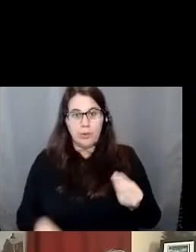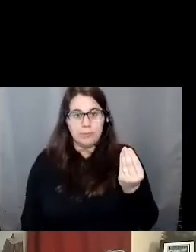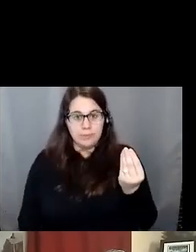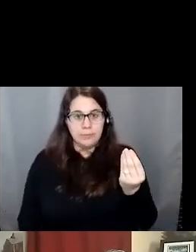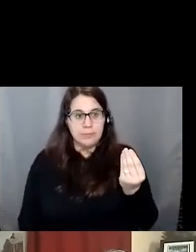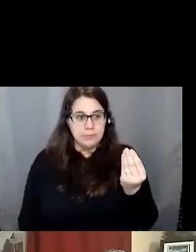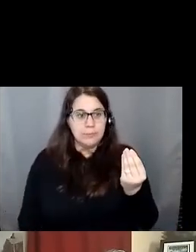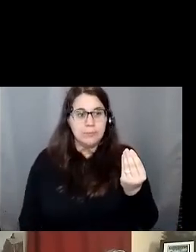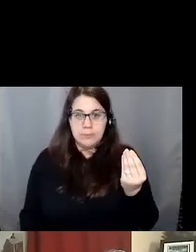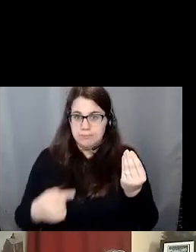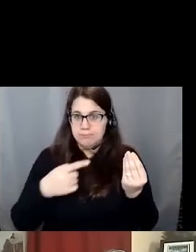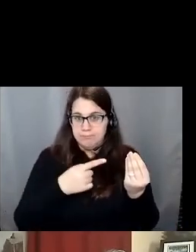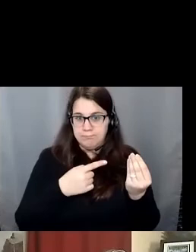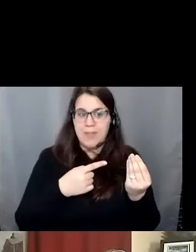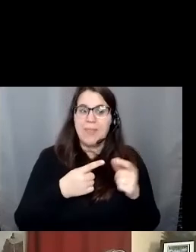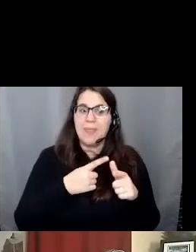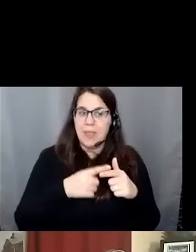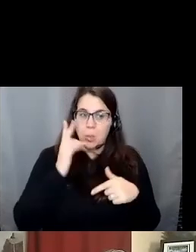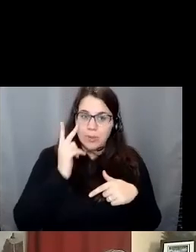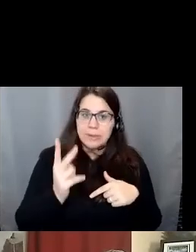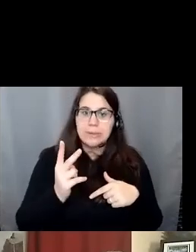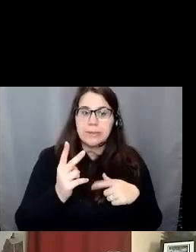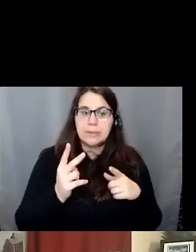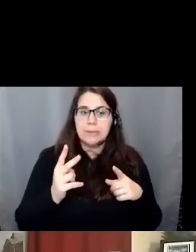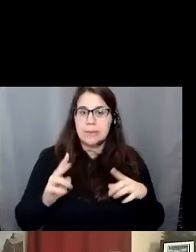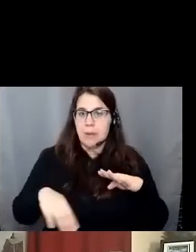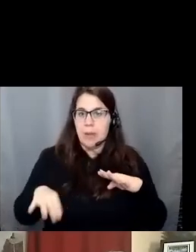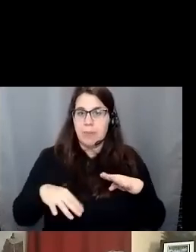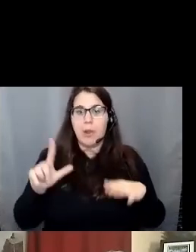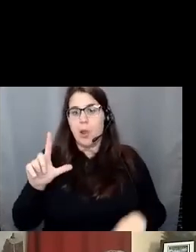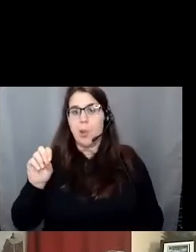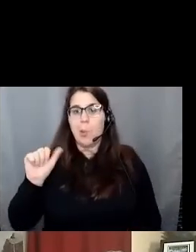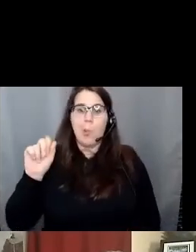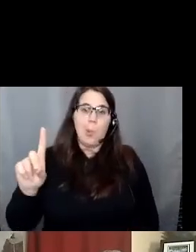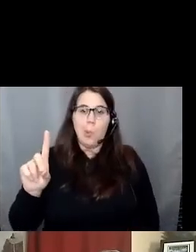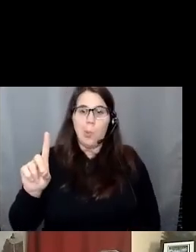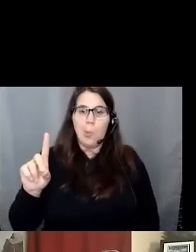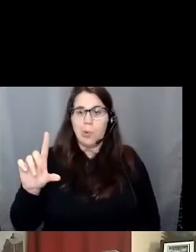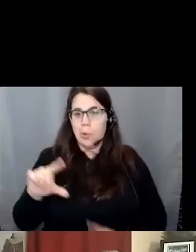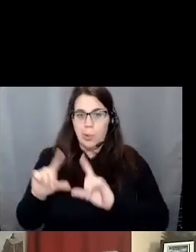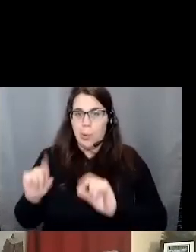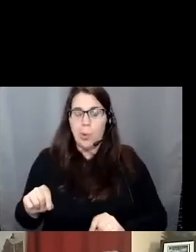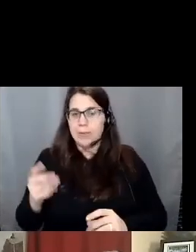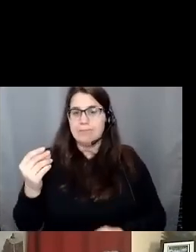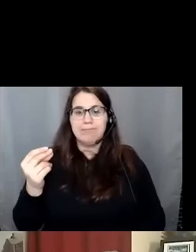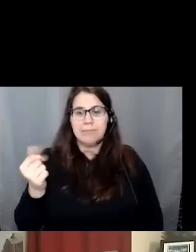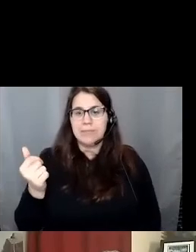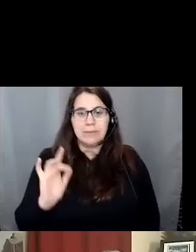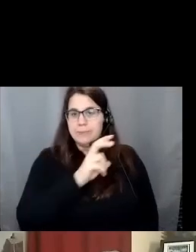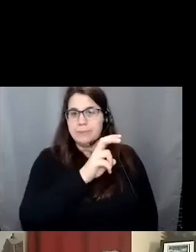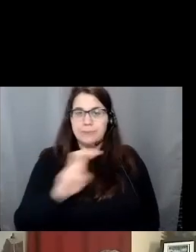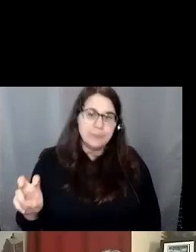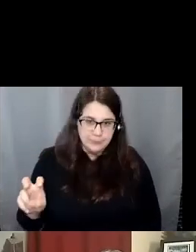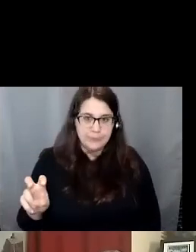screen, then they'll have a button that will say, load the card. It's just a quick link to get you to the